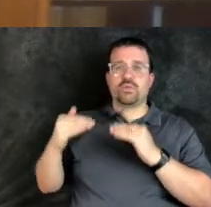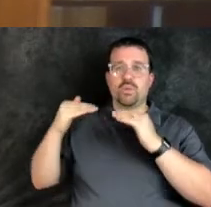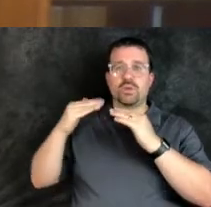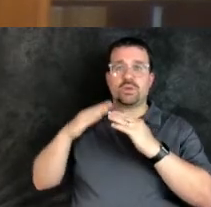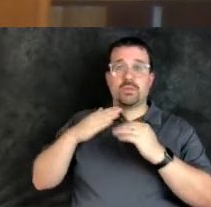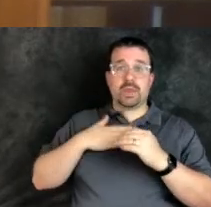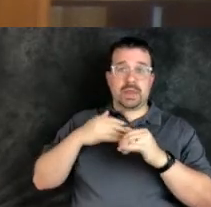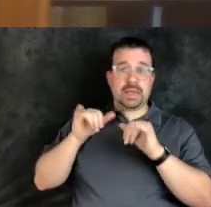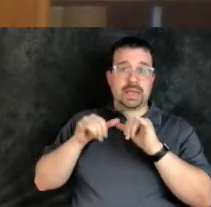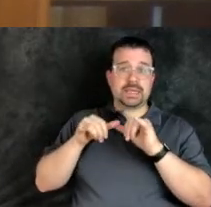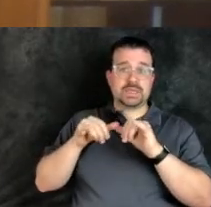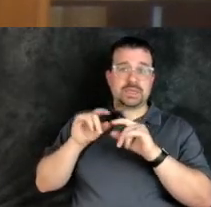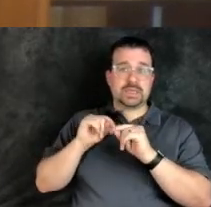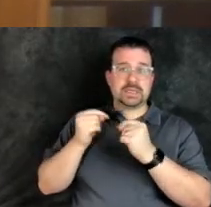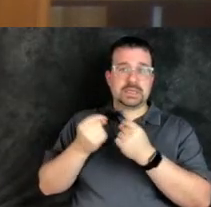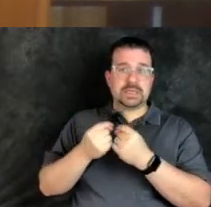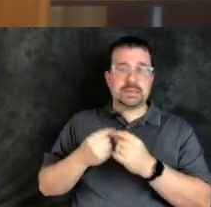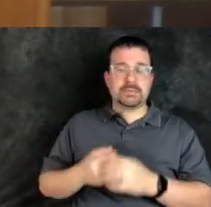my engineering team,